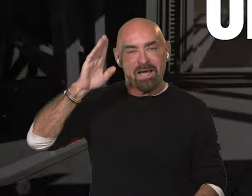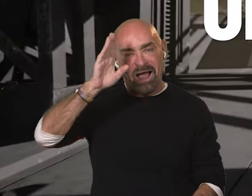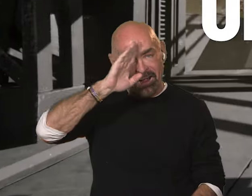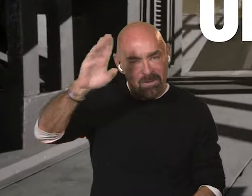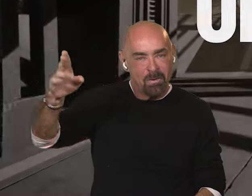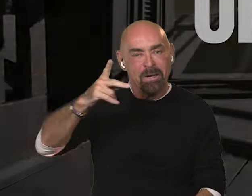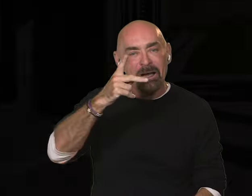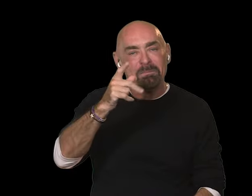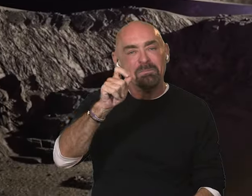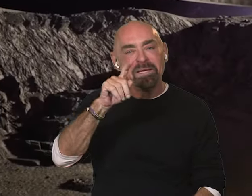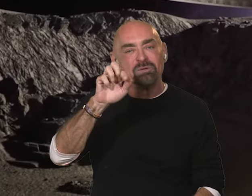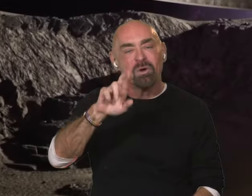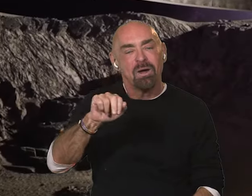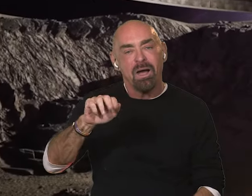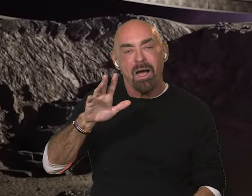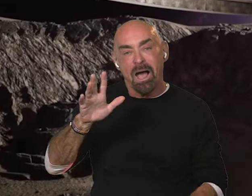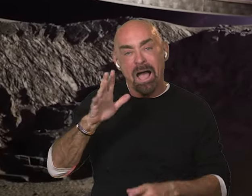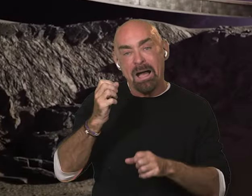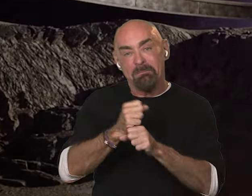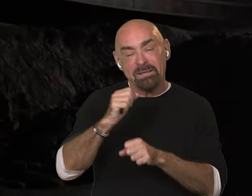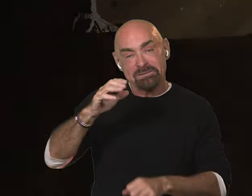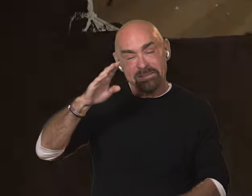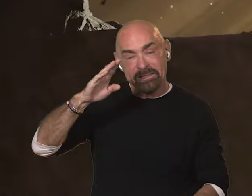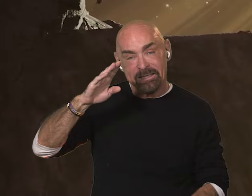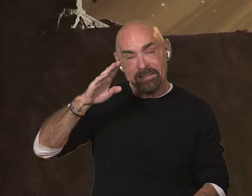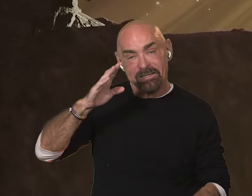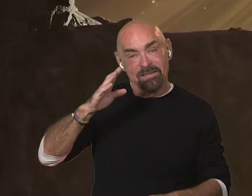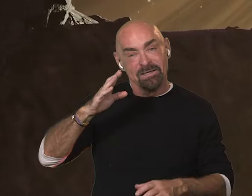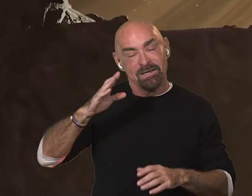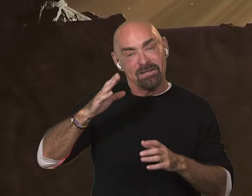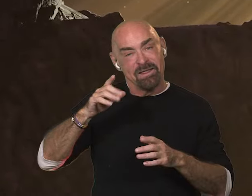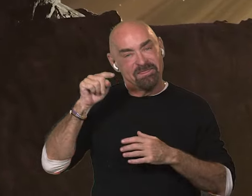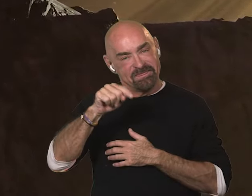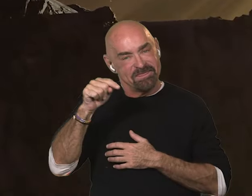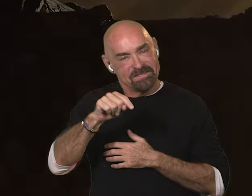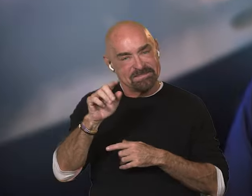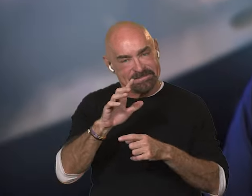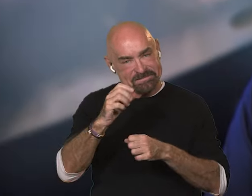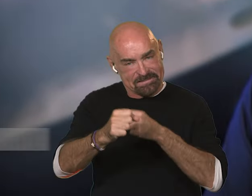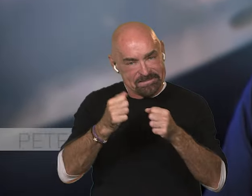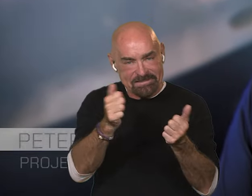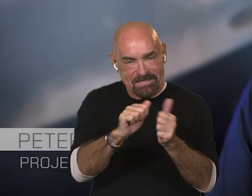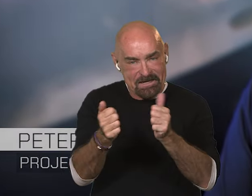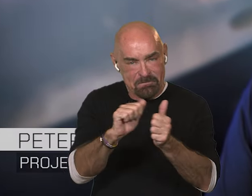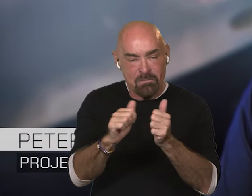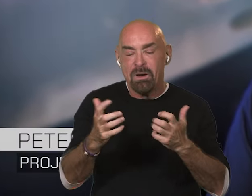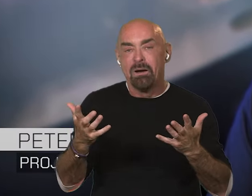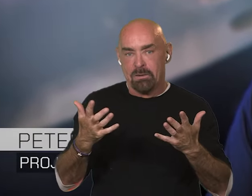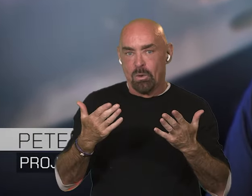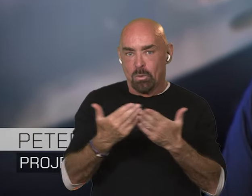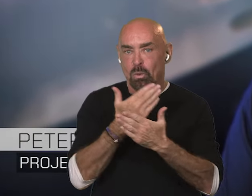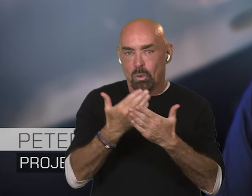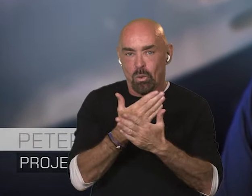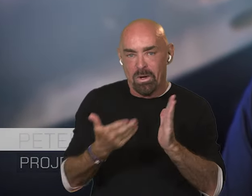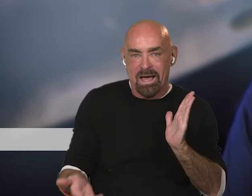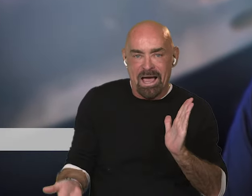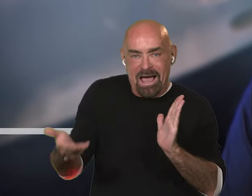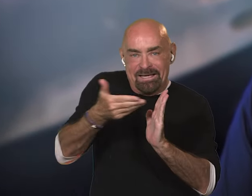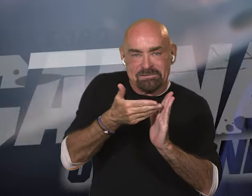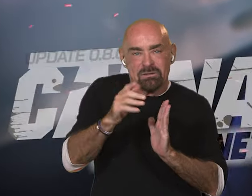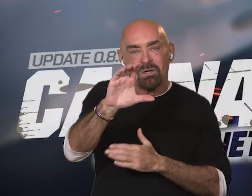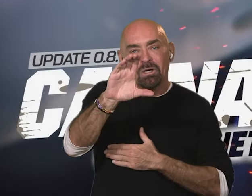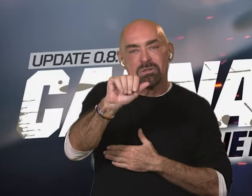Hi, I'm Peter Maurice. I'm the project lead for Starship Troopers Extermination. I'm here to tell you a little bit about the exciting new update coming to the game